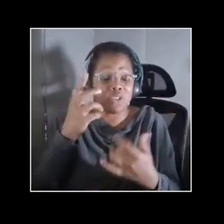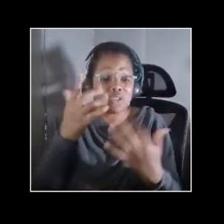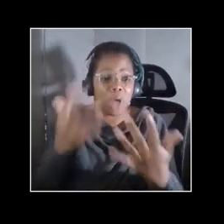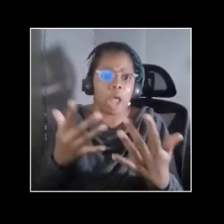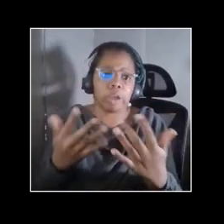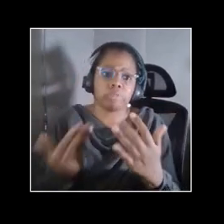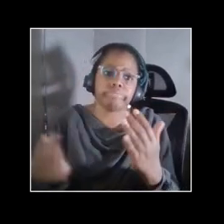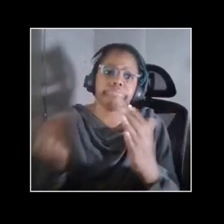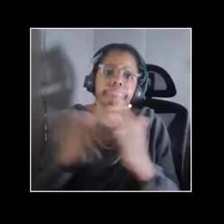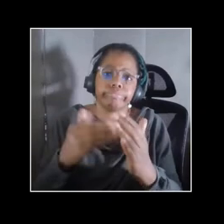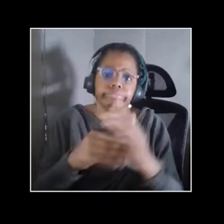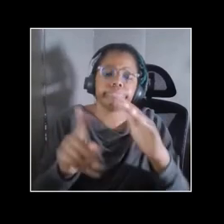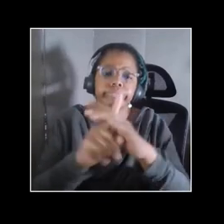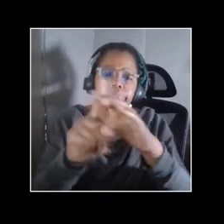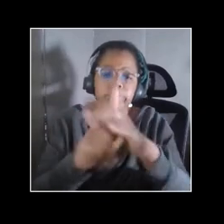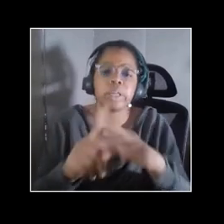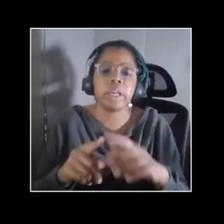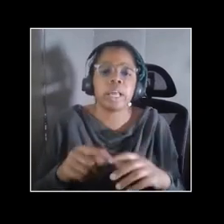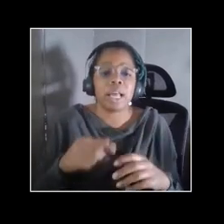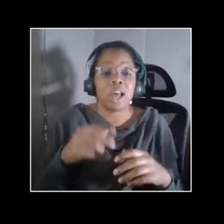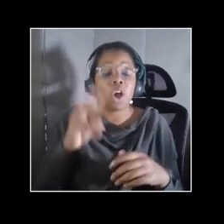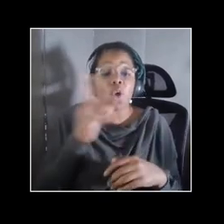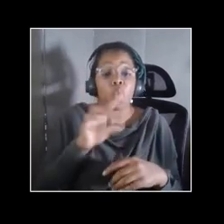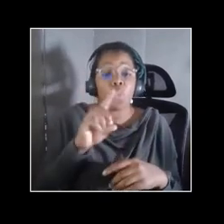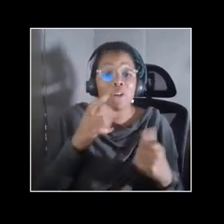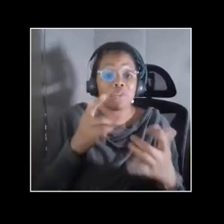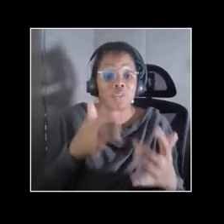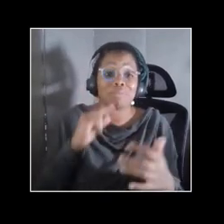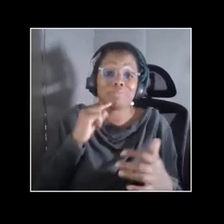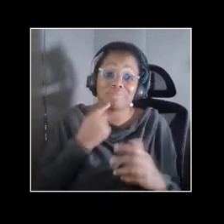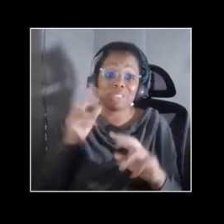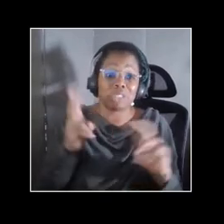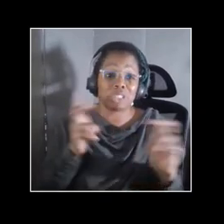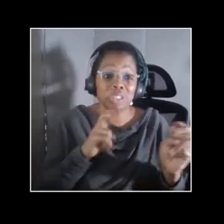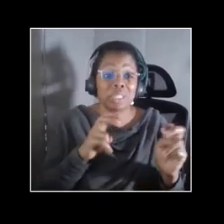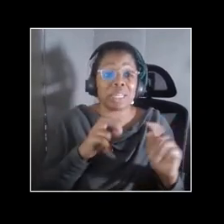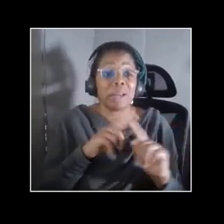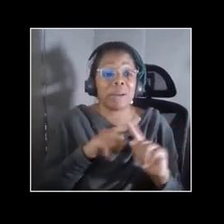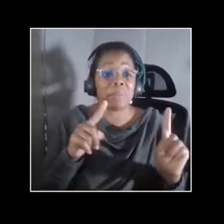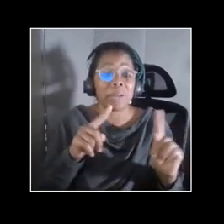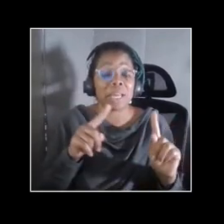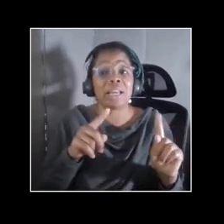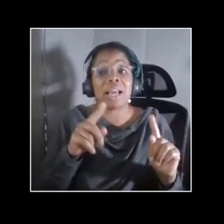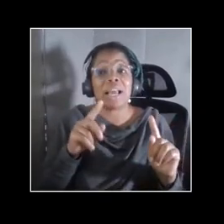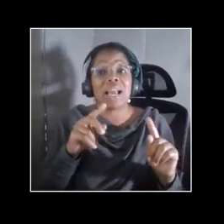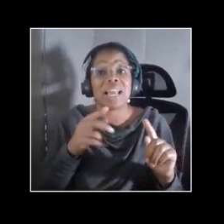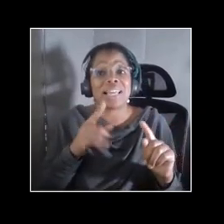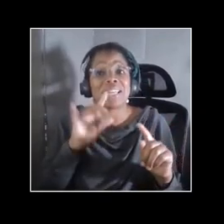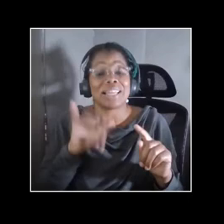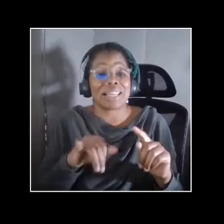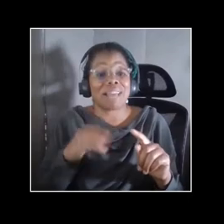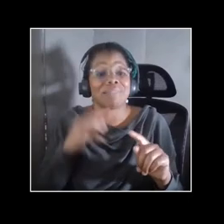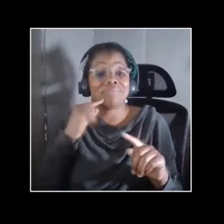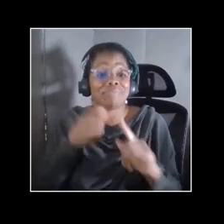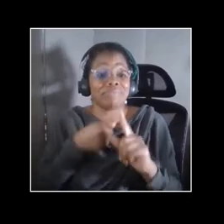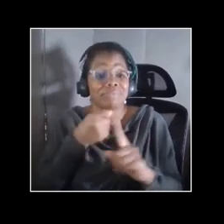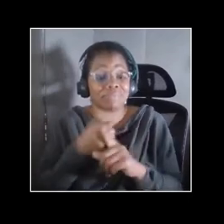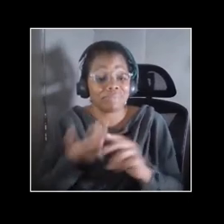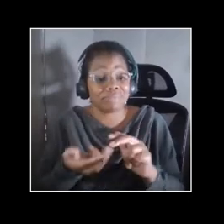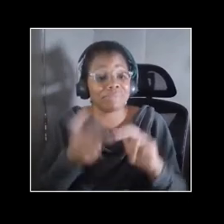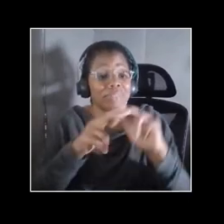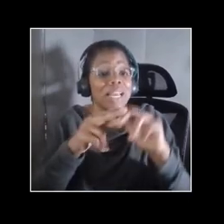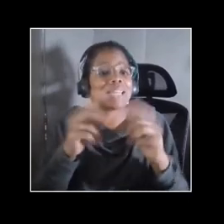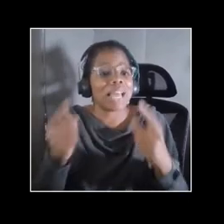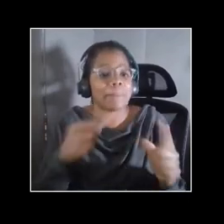and over. And really, while wildfires is a huge issue, it really is the, like I said, the compounding impacts and effects that really